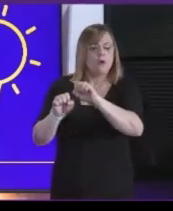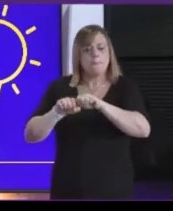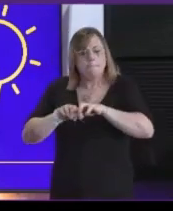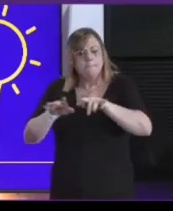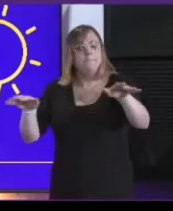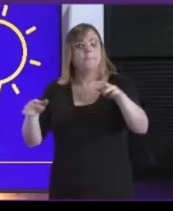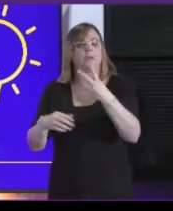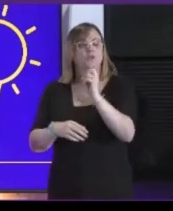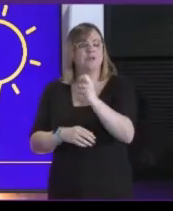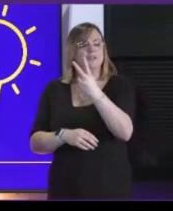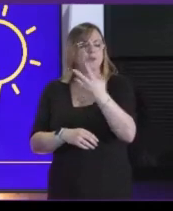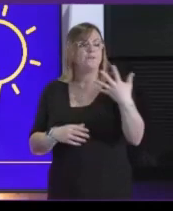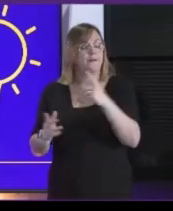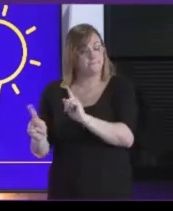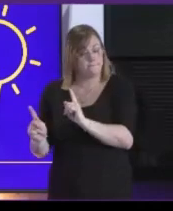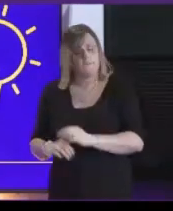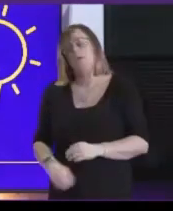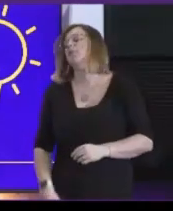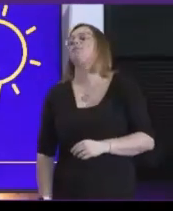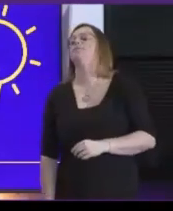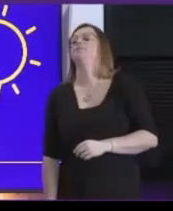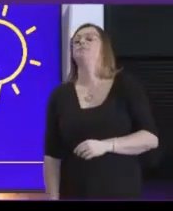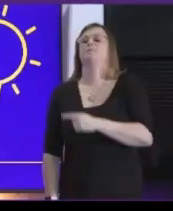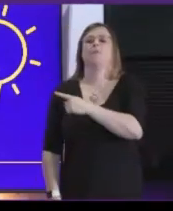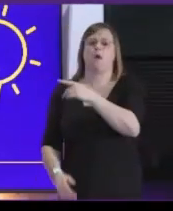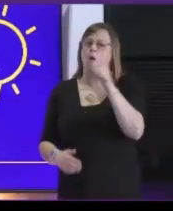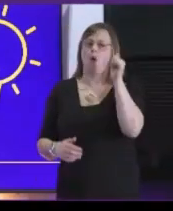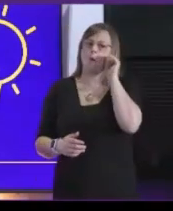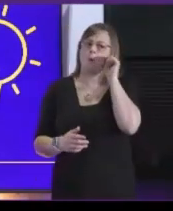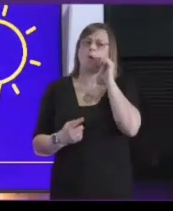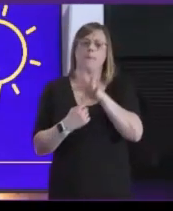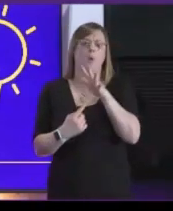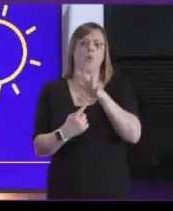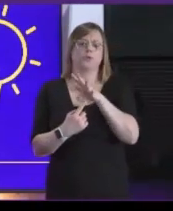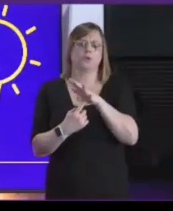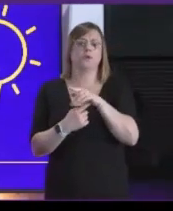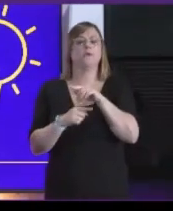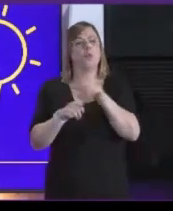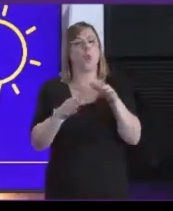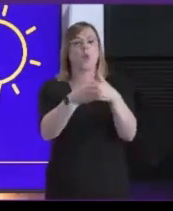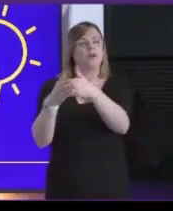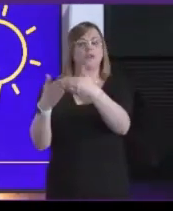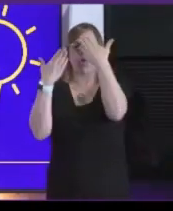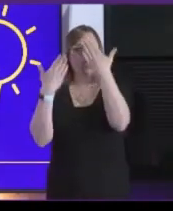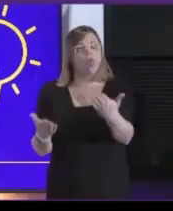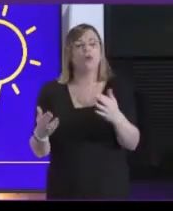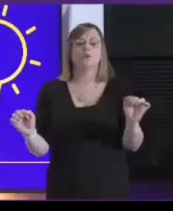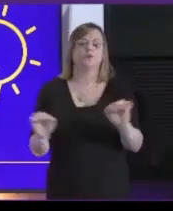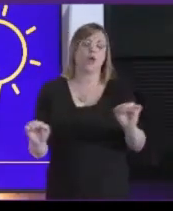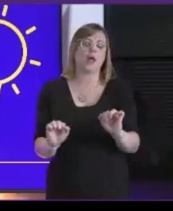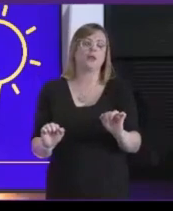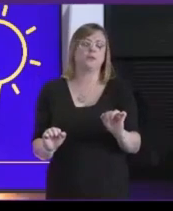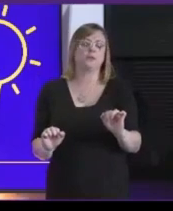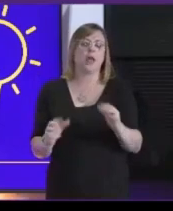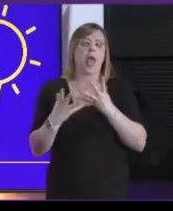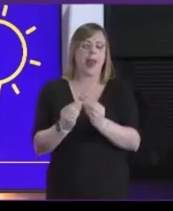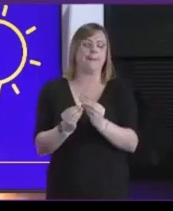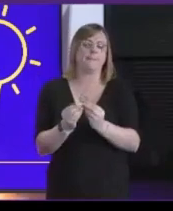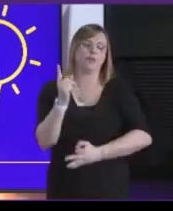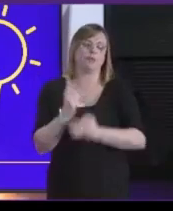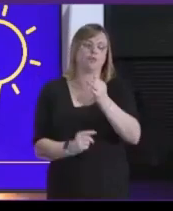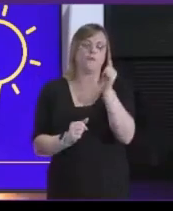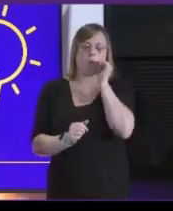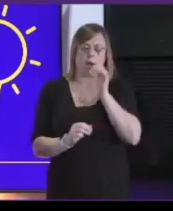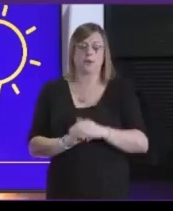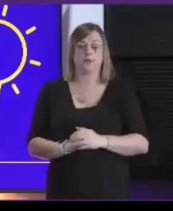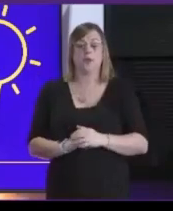of 2025. Yeah, awareness is very important. If your organizations are not aware yet, help them become aware. But